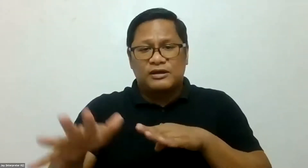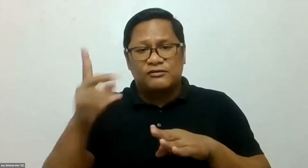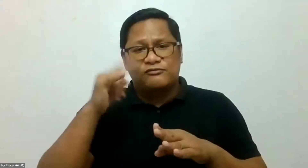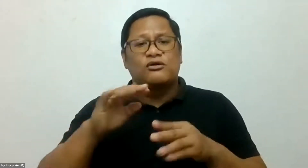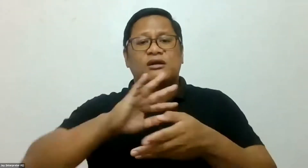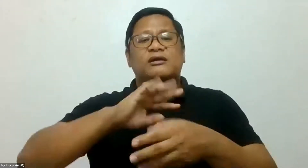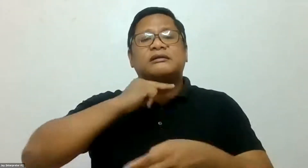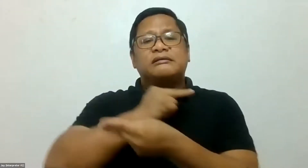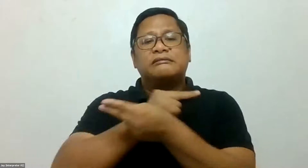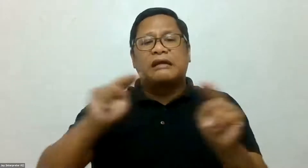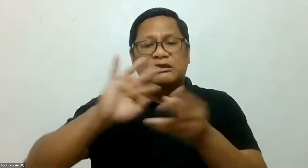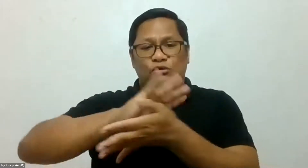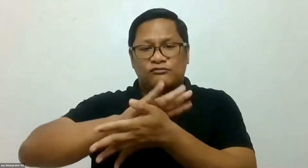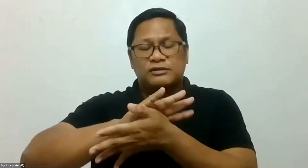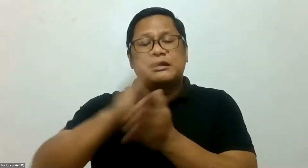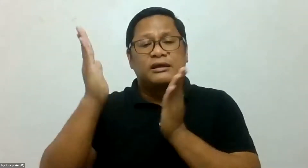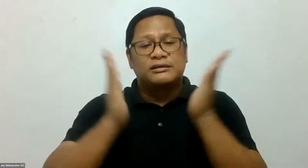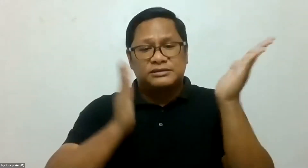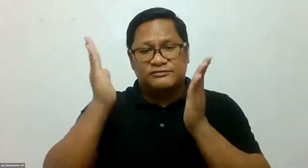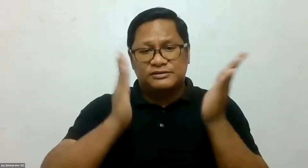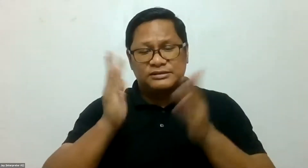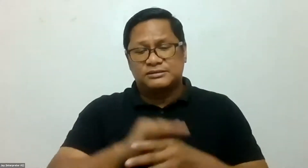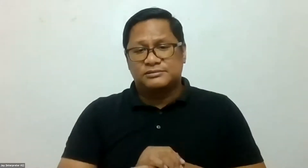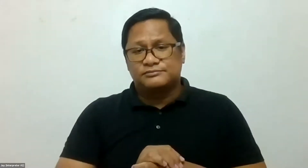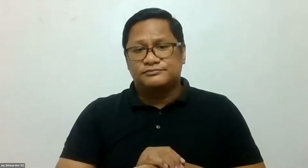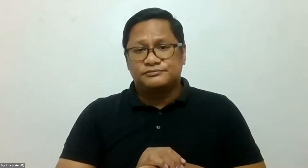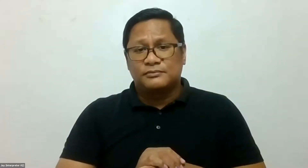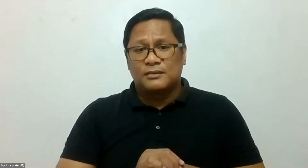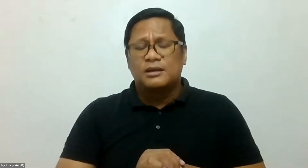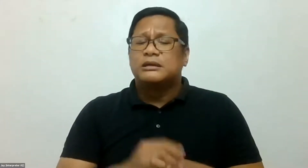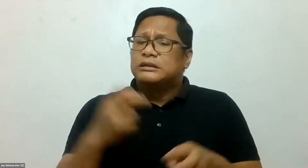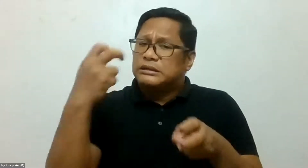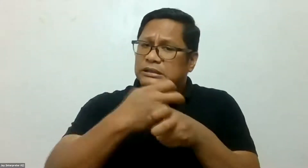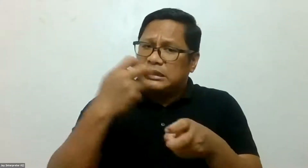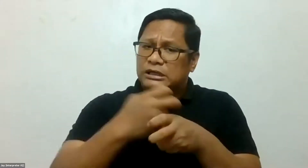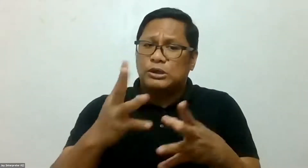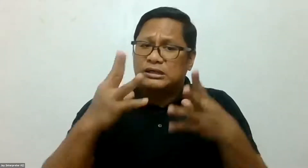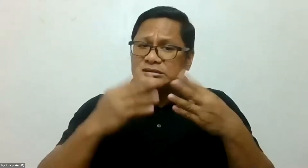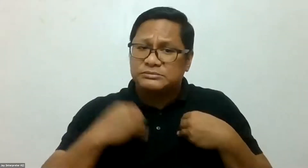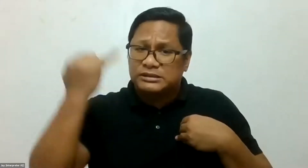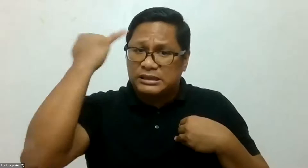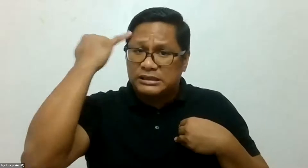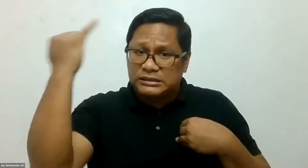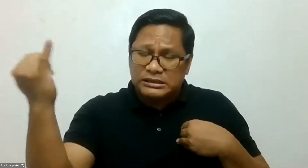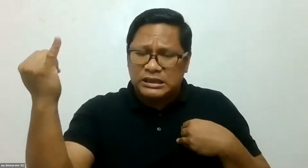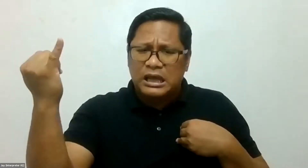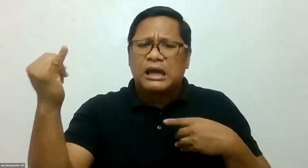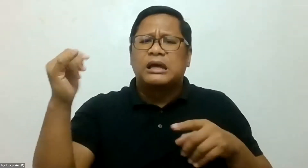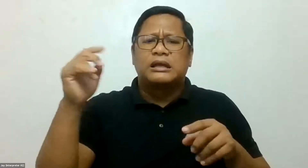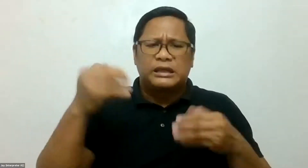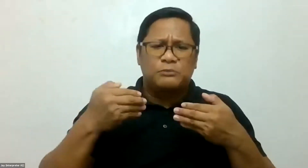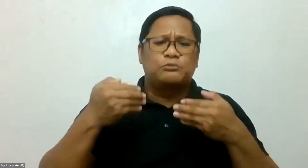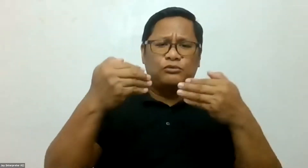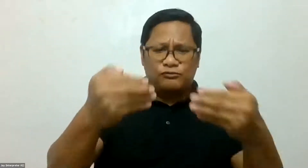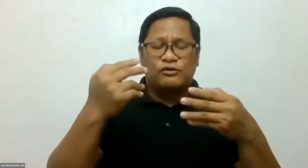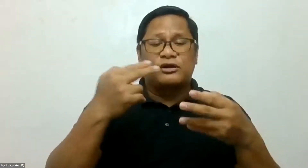non-COVID health services. It is really, from our point of view, it's really hard to embrace the idea that things are not moving on other health issues